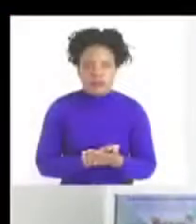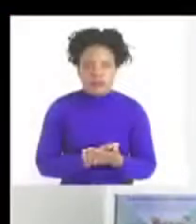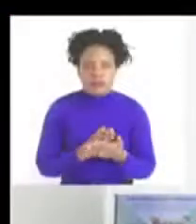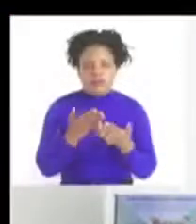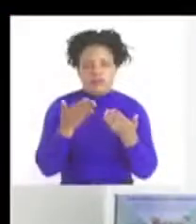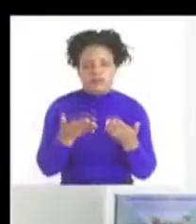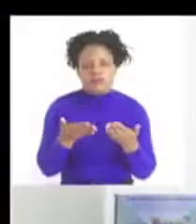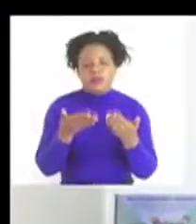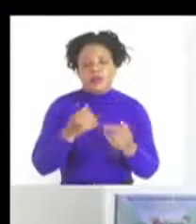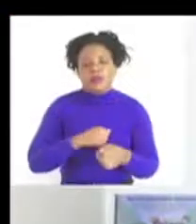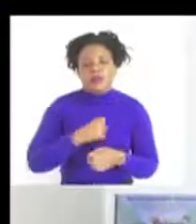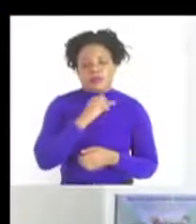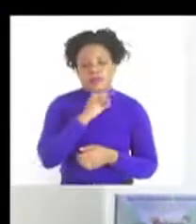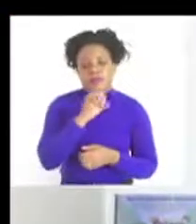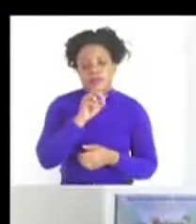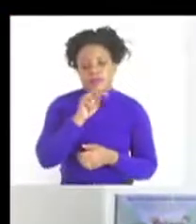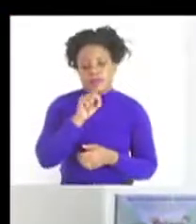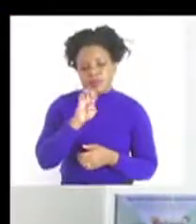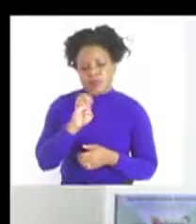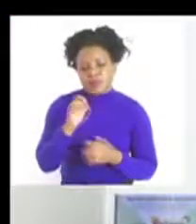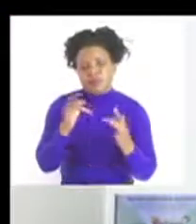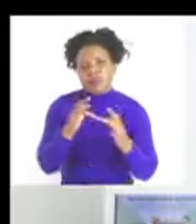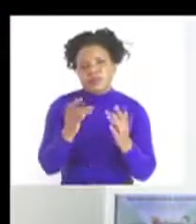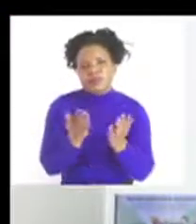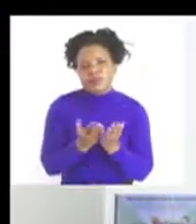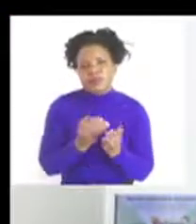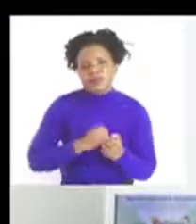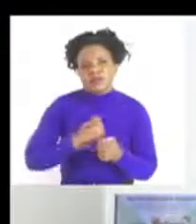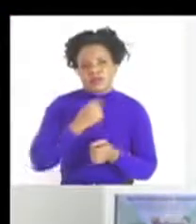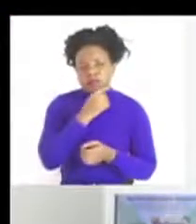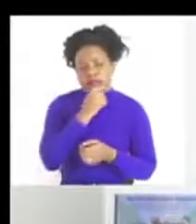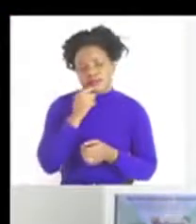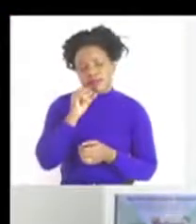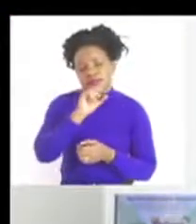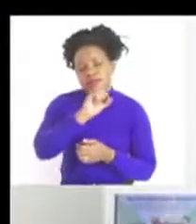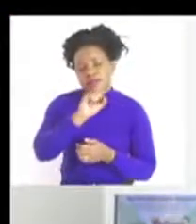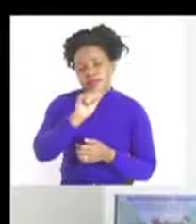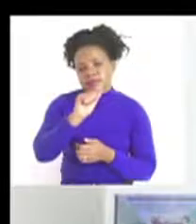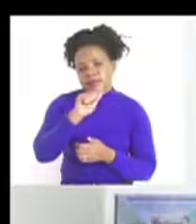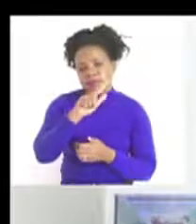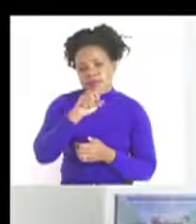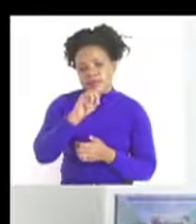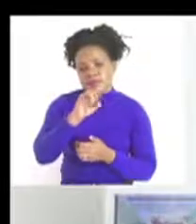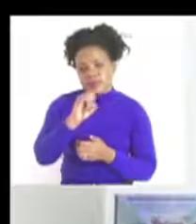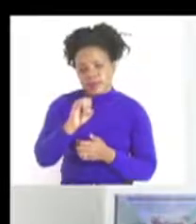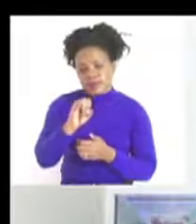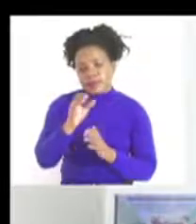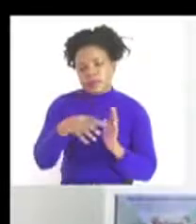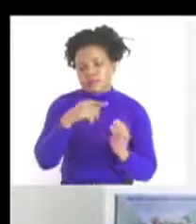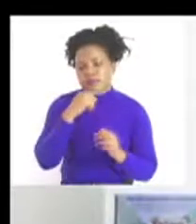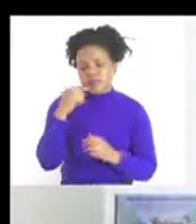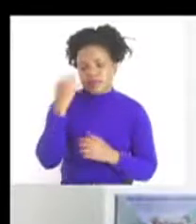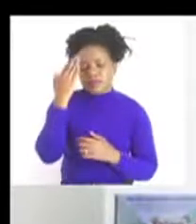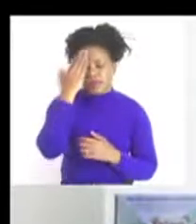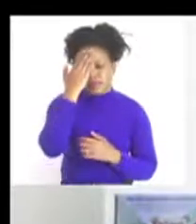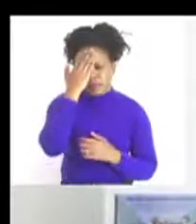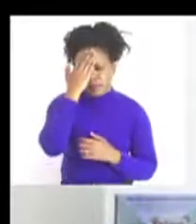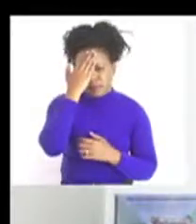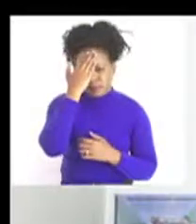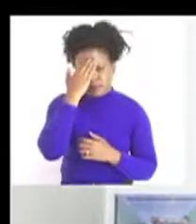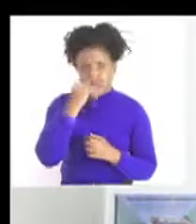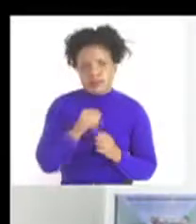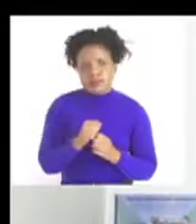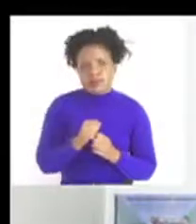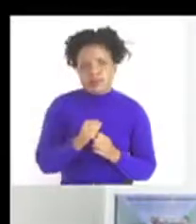Welcome to my Zone Online School. My name is Teresa Damasis, and with me I have